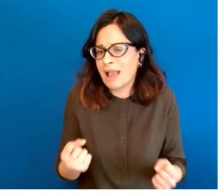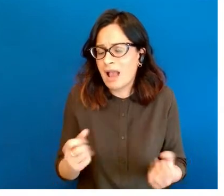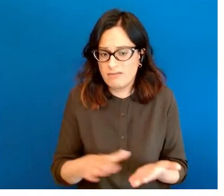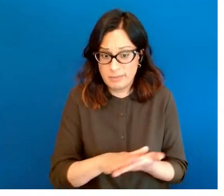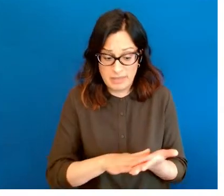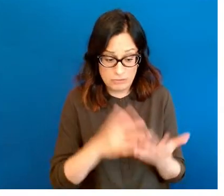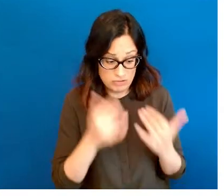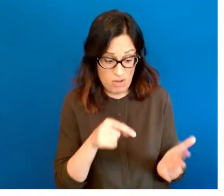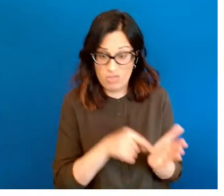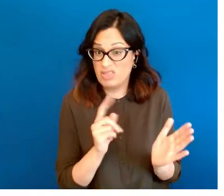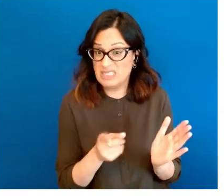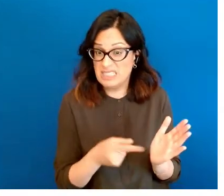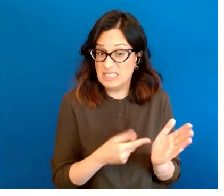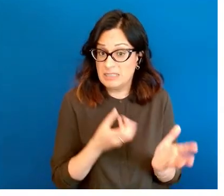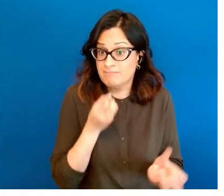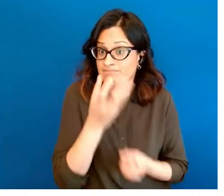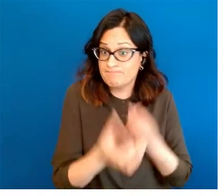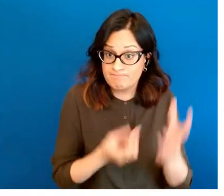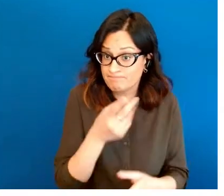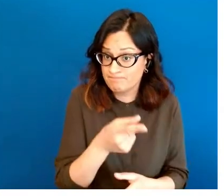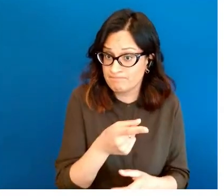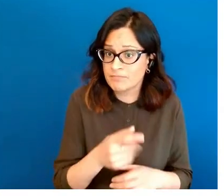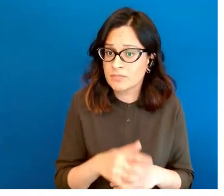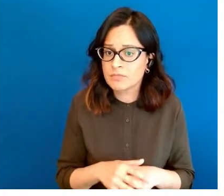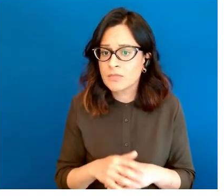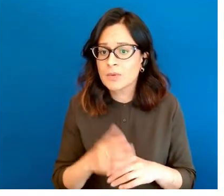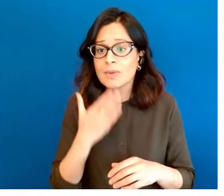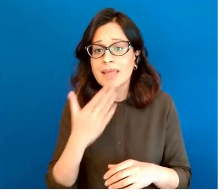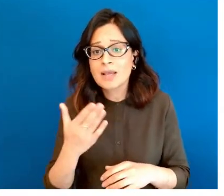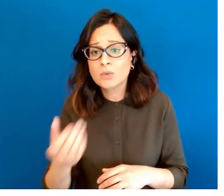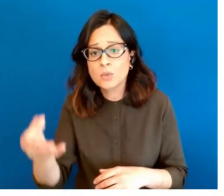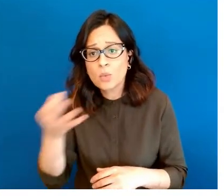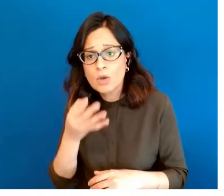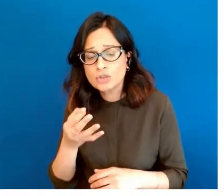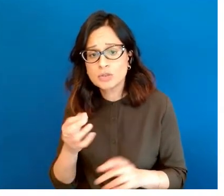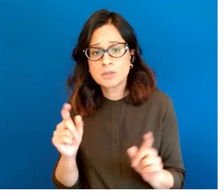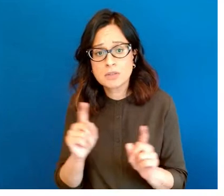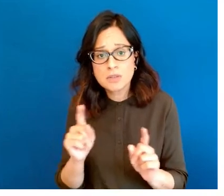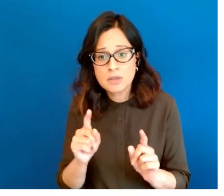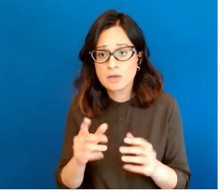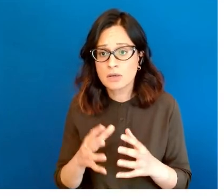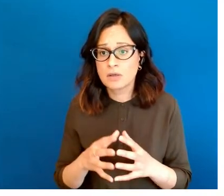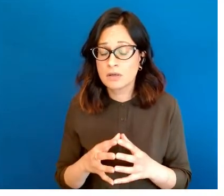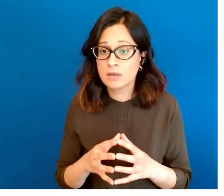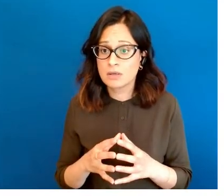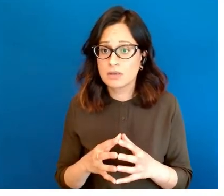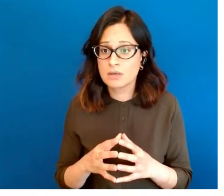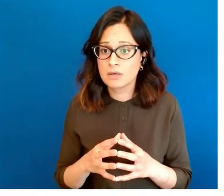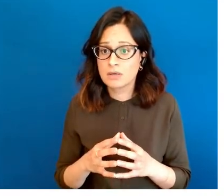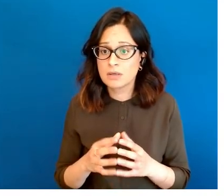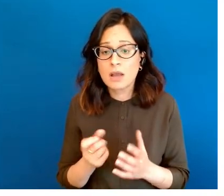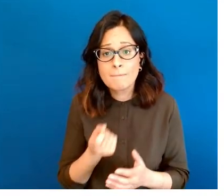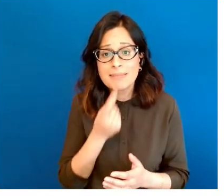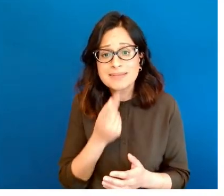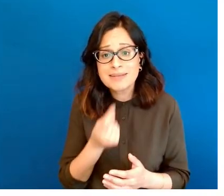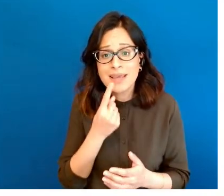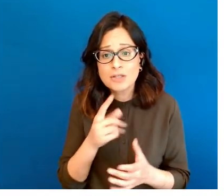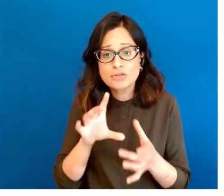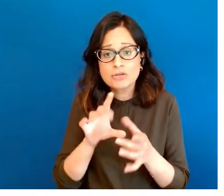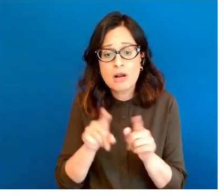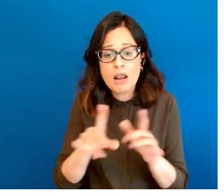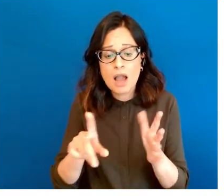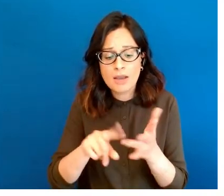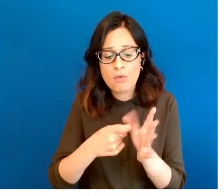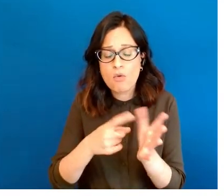Thank you. And another question: can medications such as oral